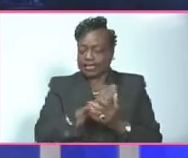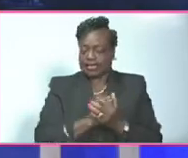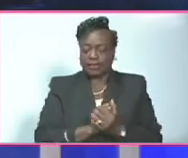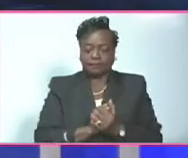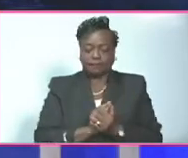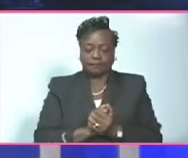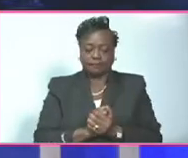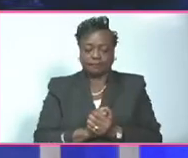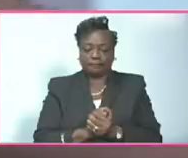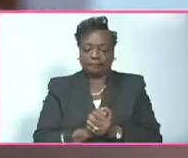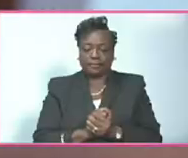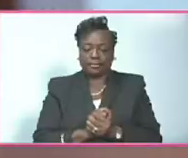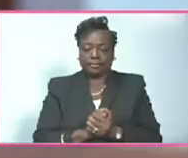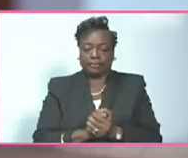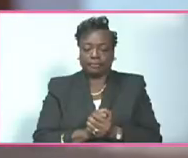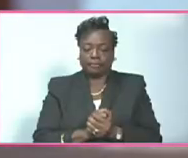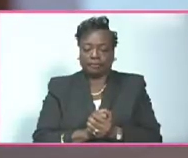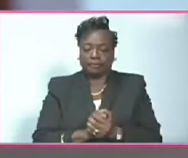feature tonight.